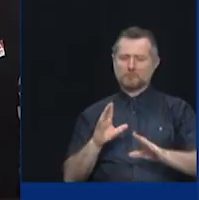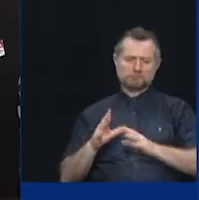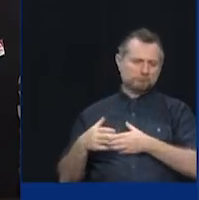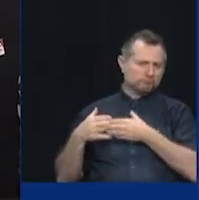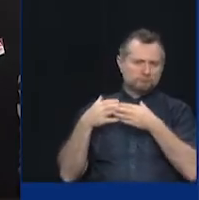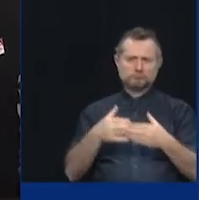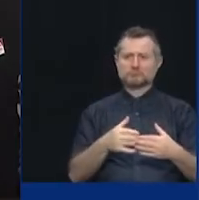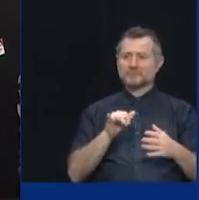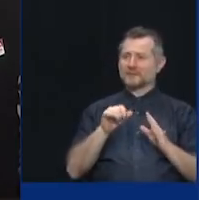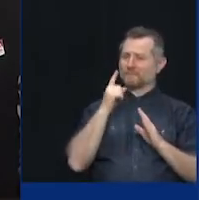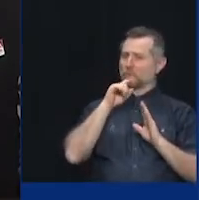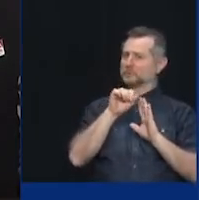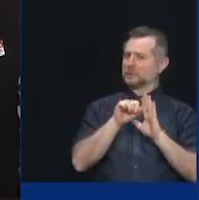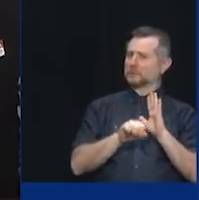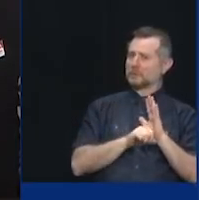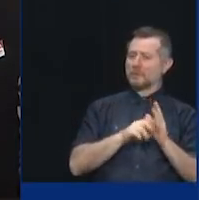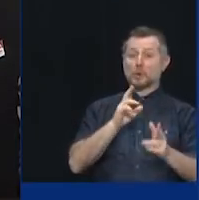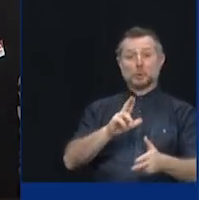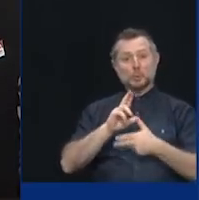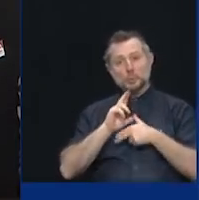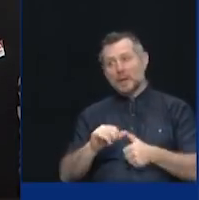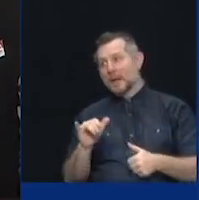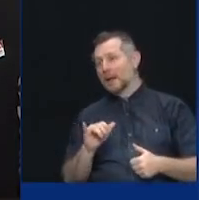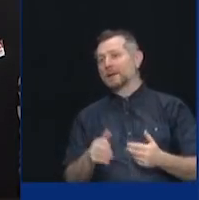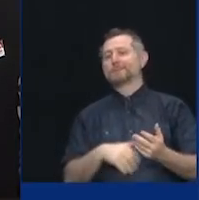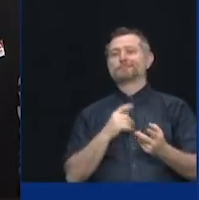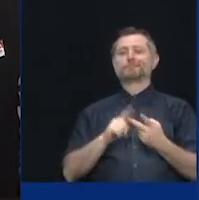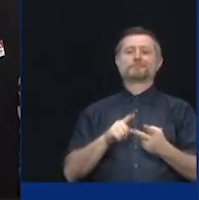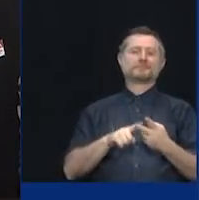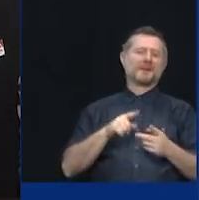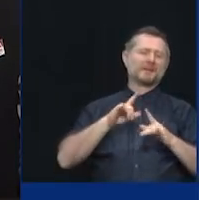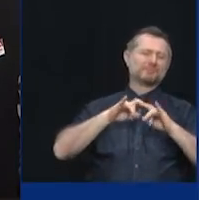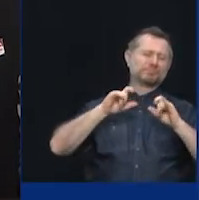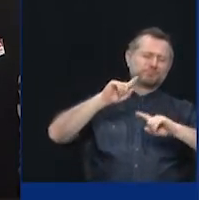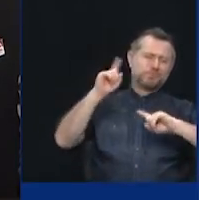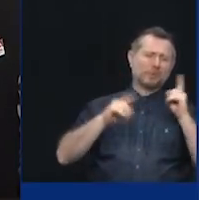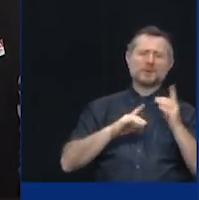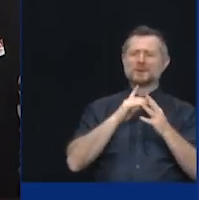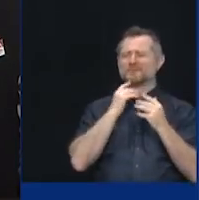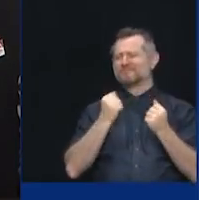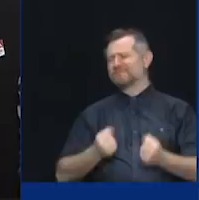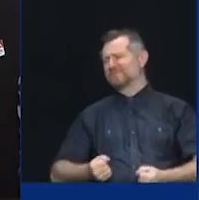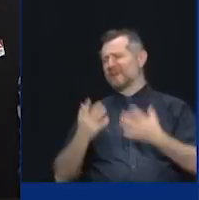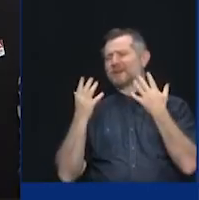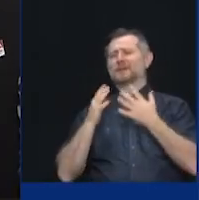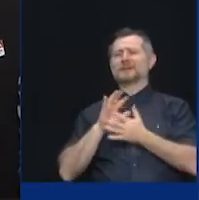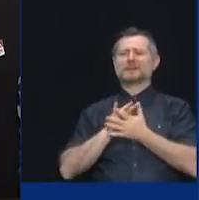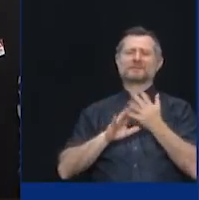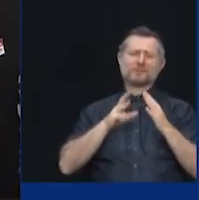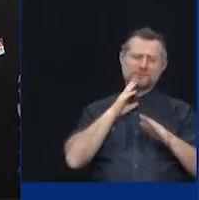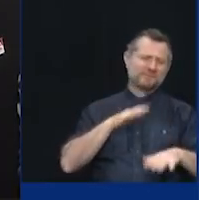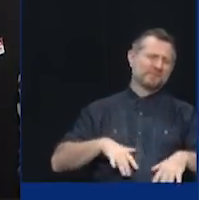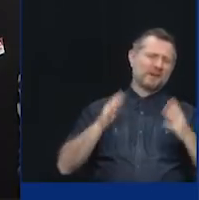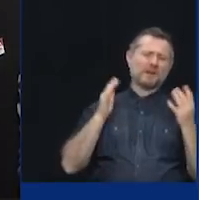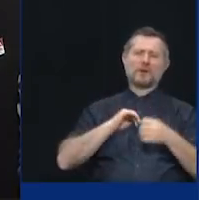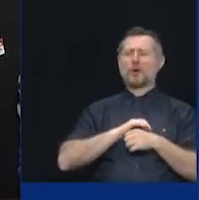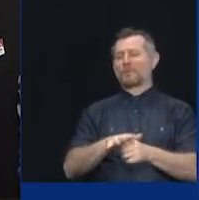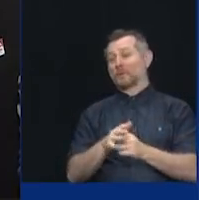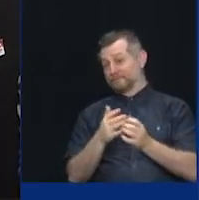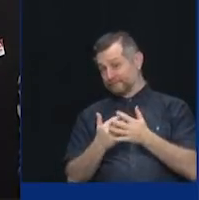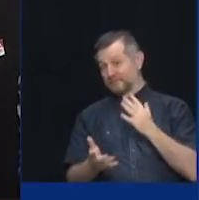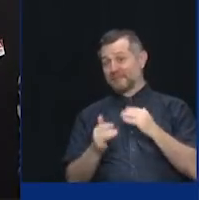Hurricanes, storms, fires, floods, COVID. The force that the state